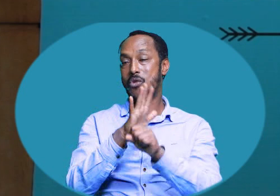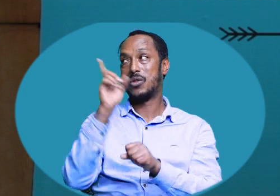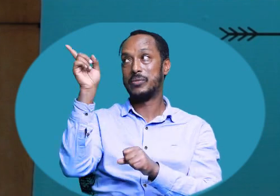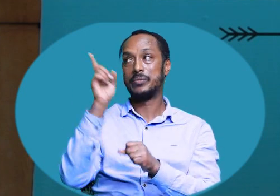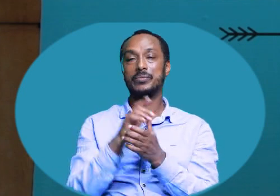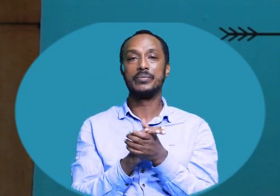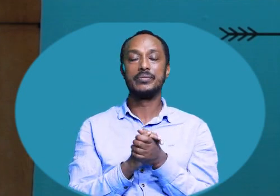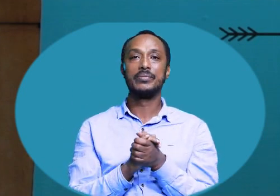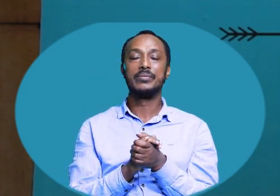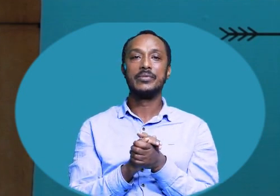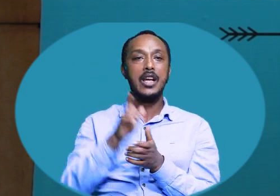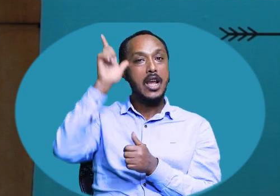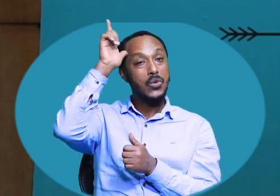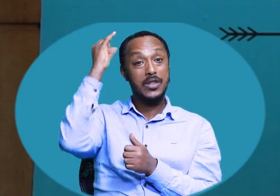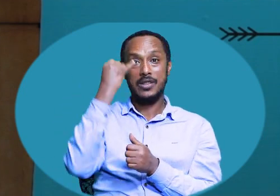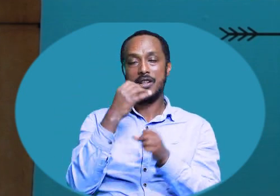HNO3,